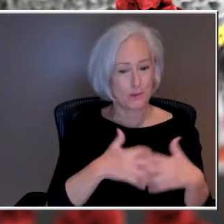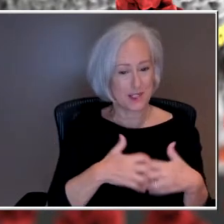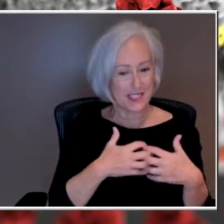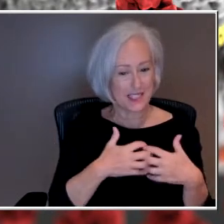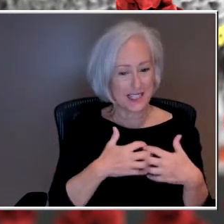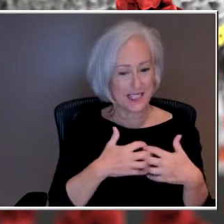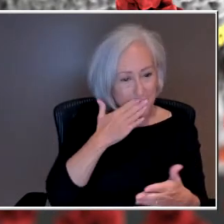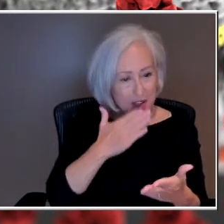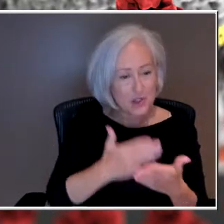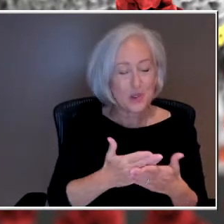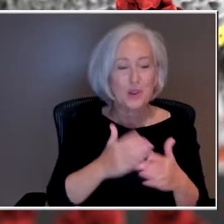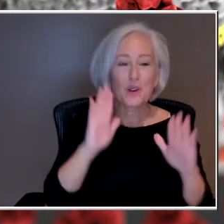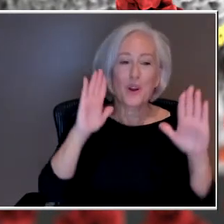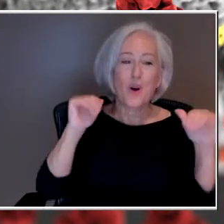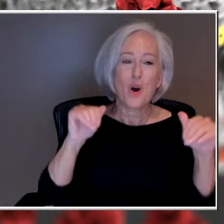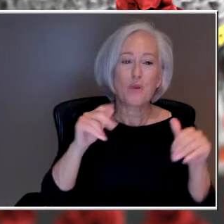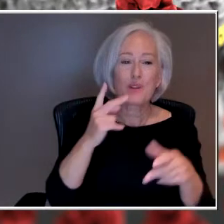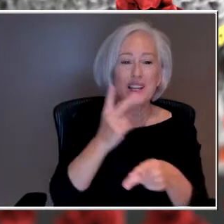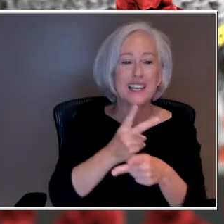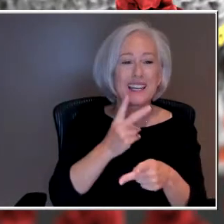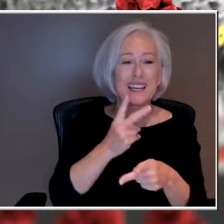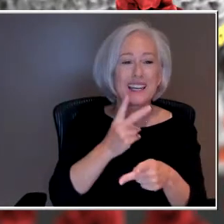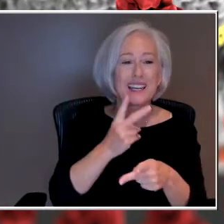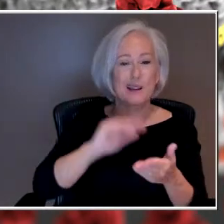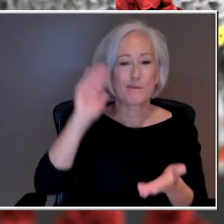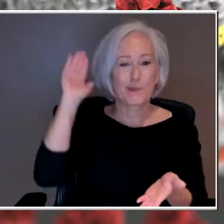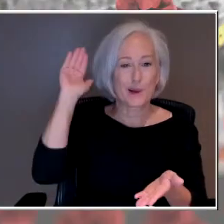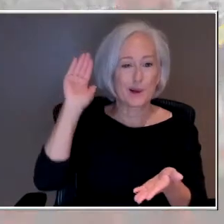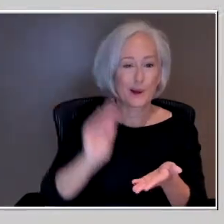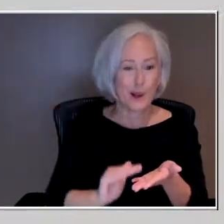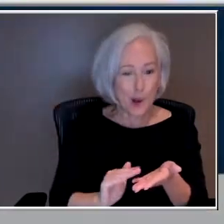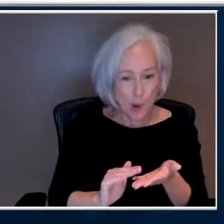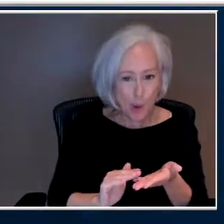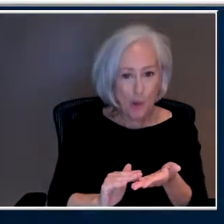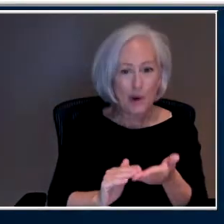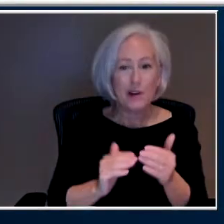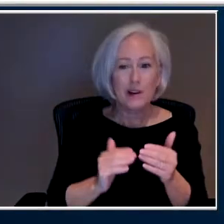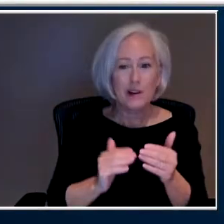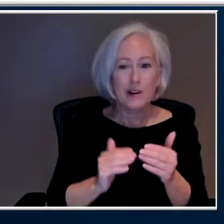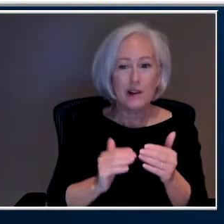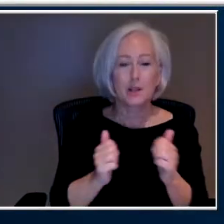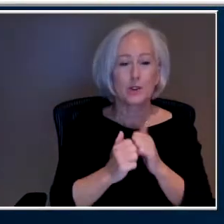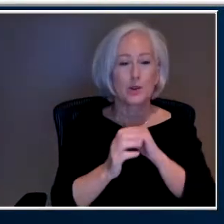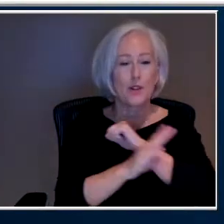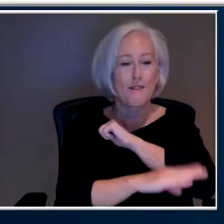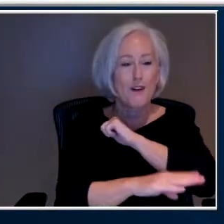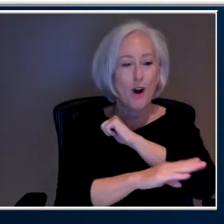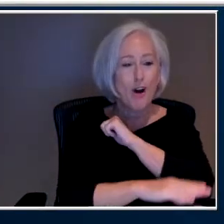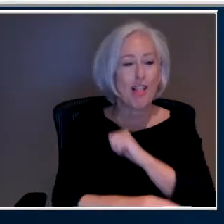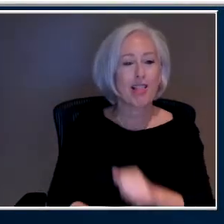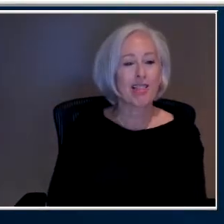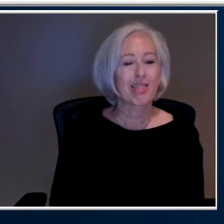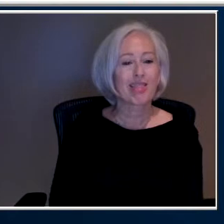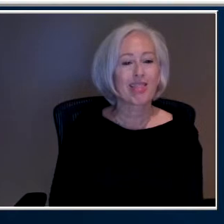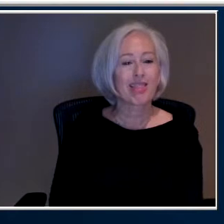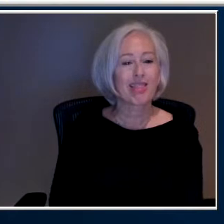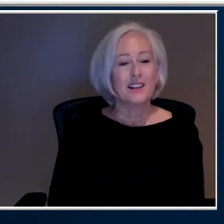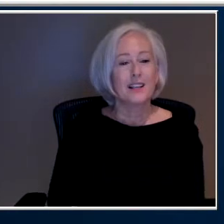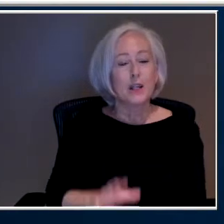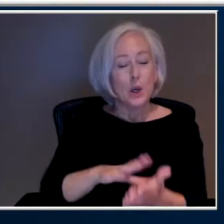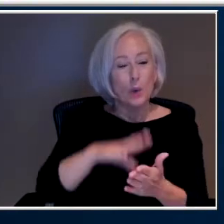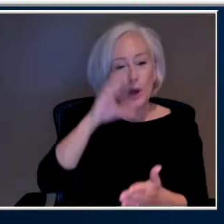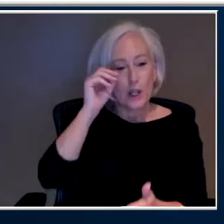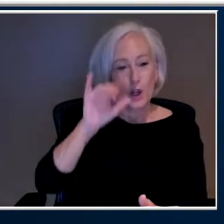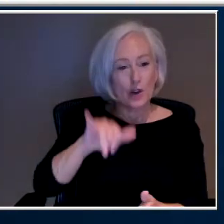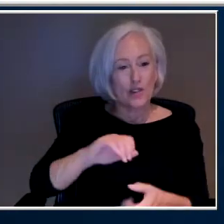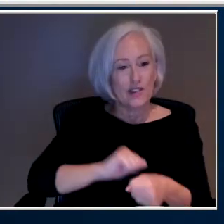numbers down for a long time and even into the fall. Yeah, looking good. Yeah. All right. One thing that we did learn about COVID is that some people can get infected, but of